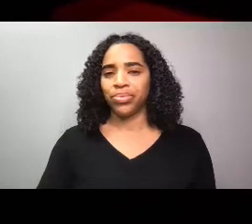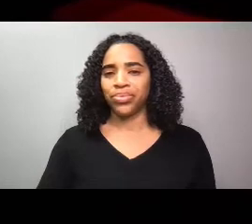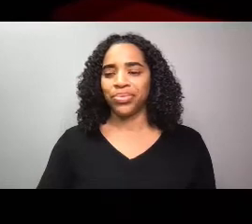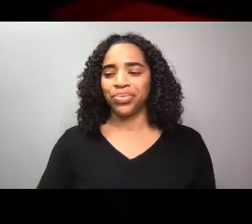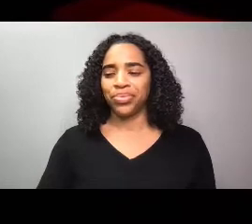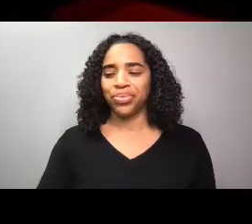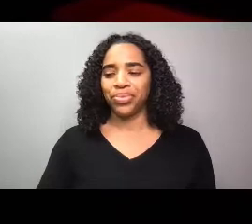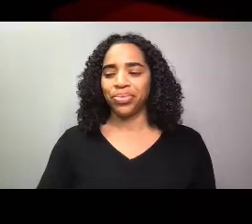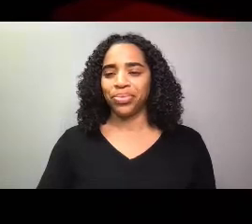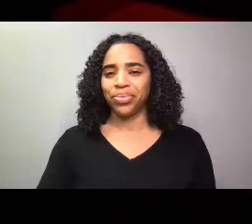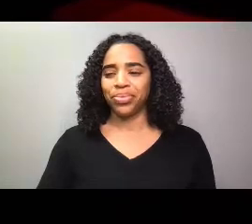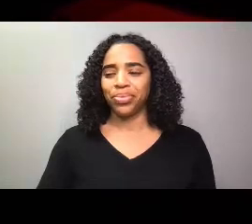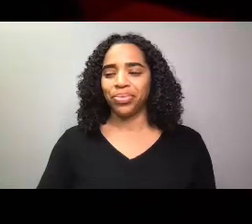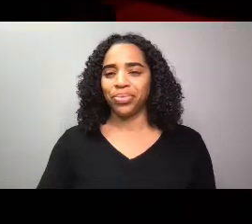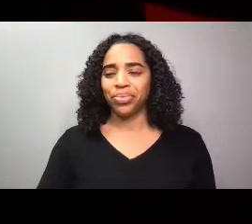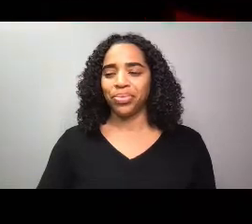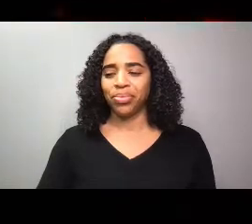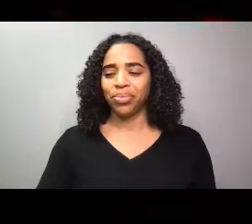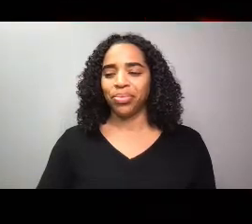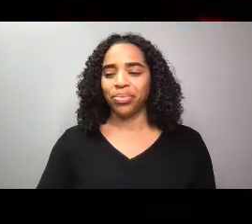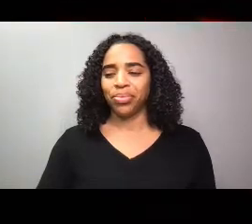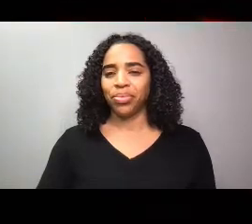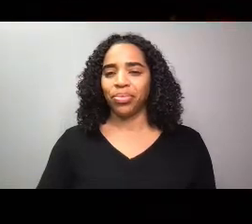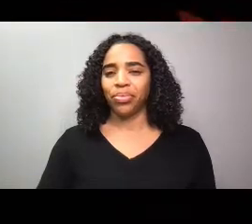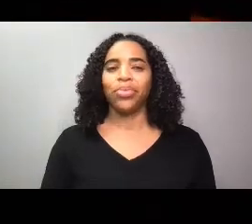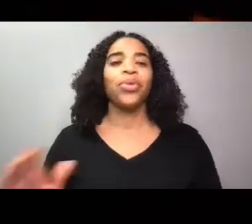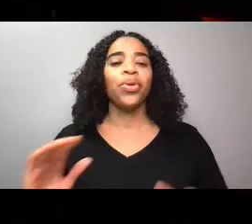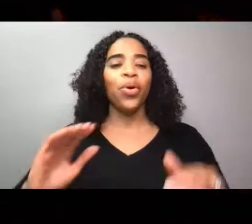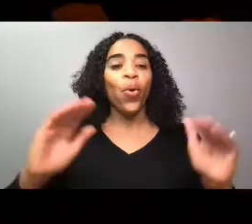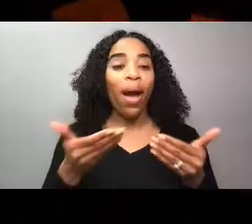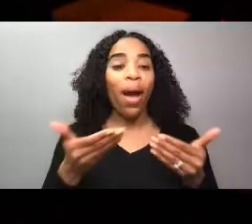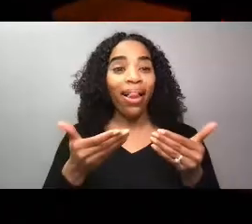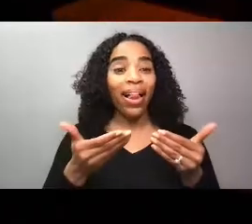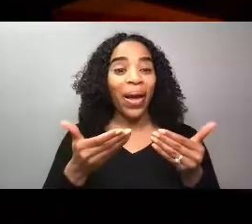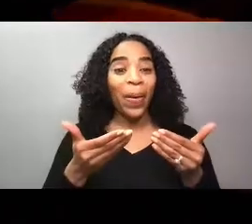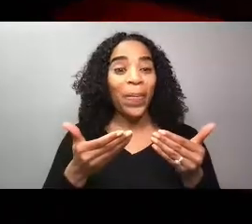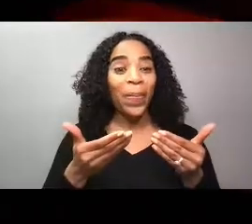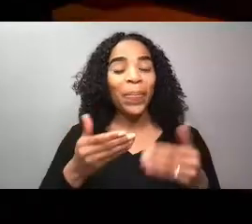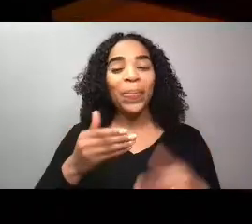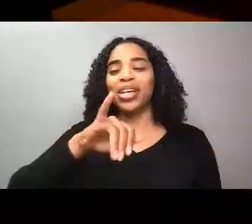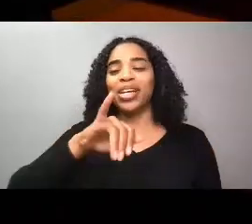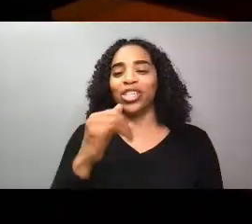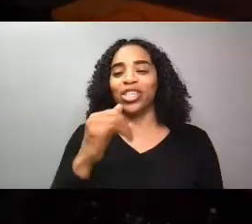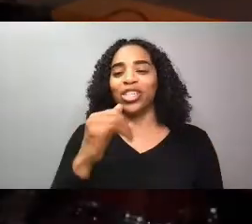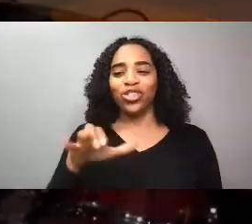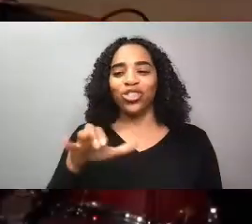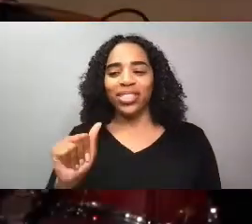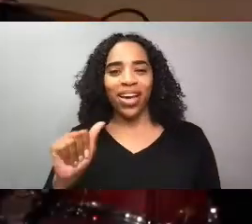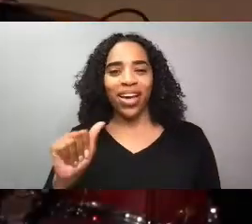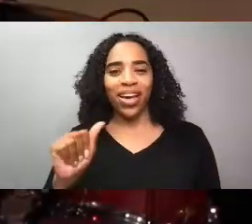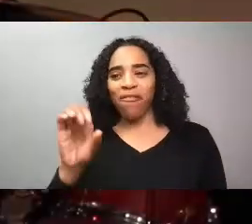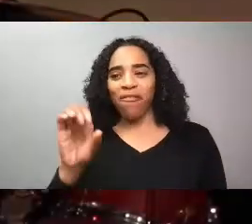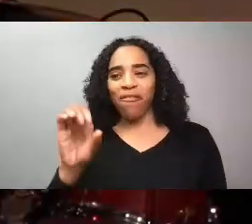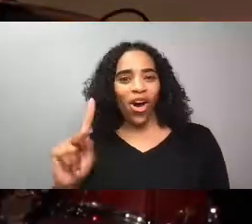please. Welcome to the stage, Jessica Vosk and the Maestra House Band.